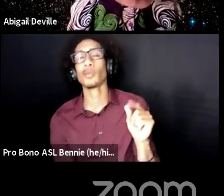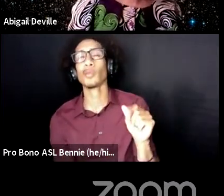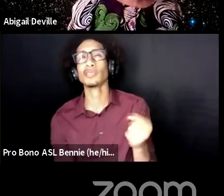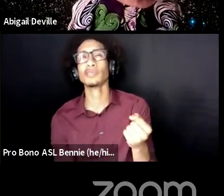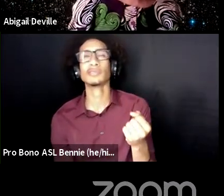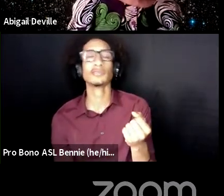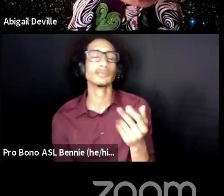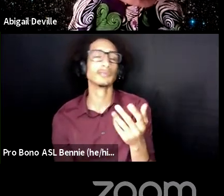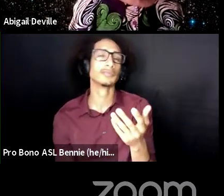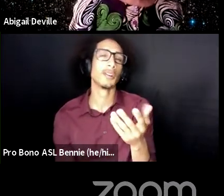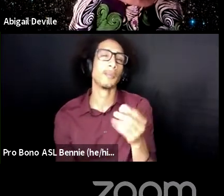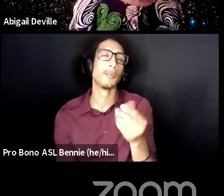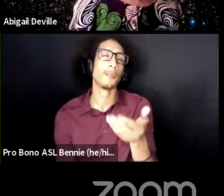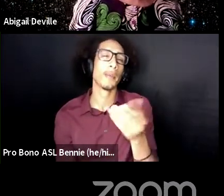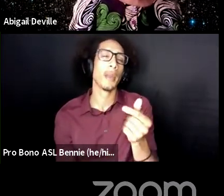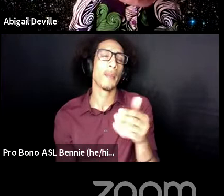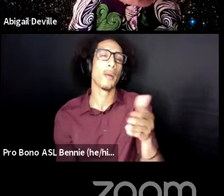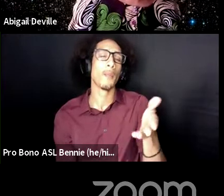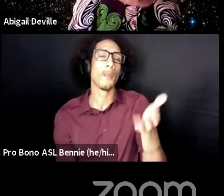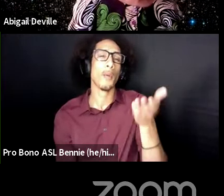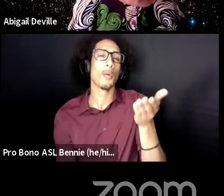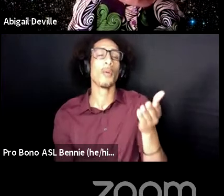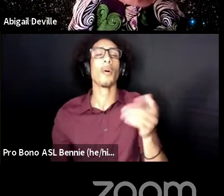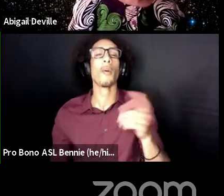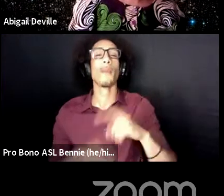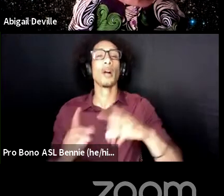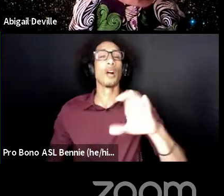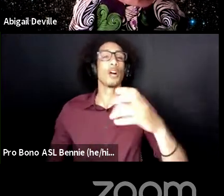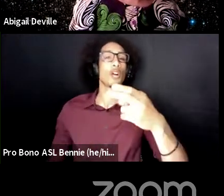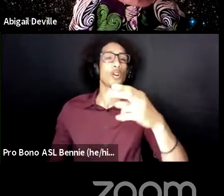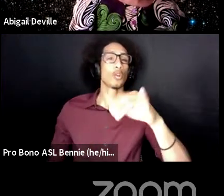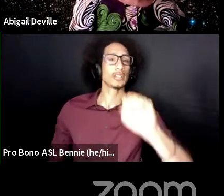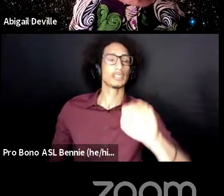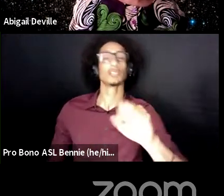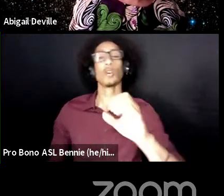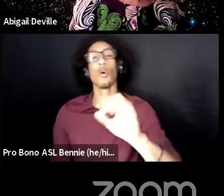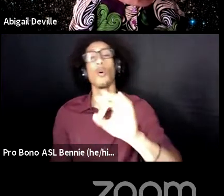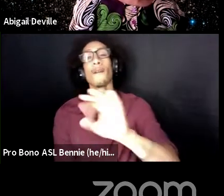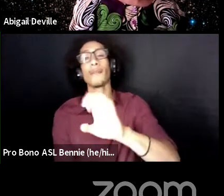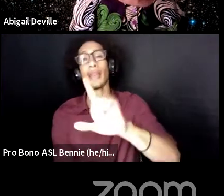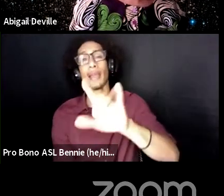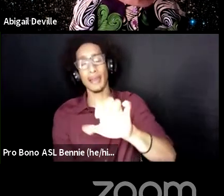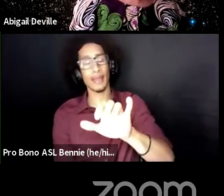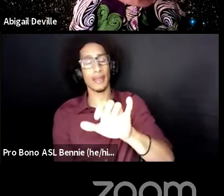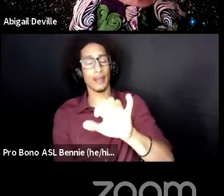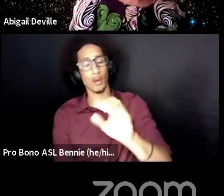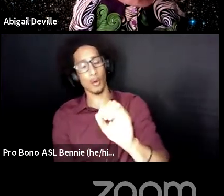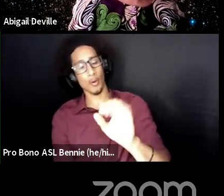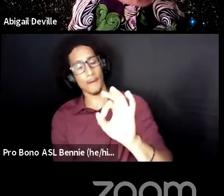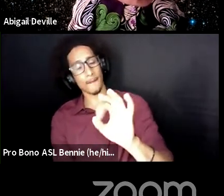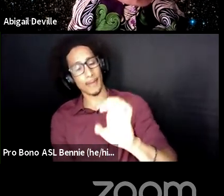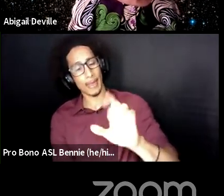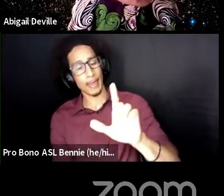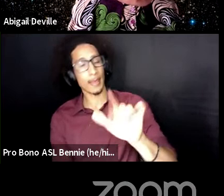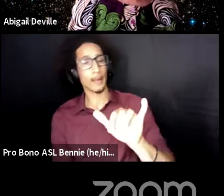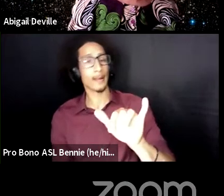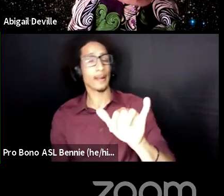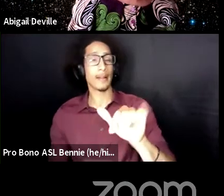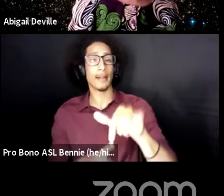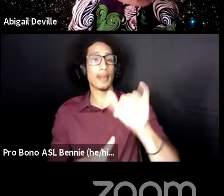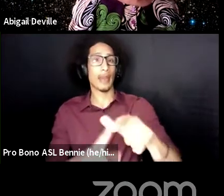Chris Ofili and the scale. You gave that man a whole room, that a whole museum. That